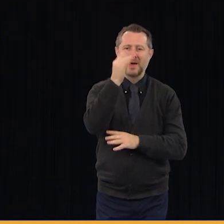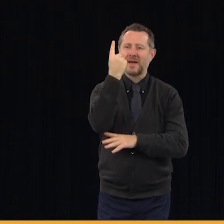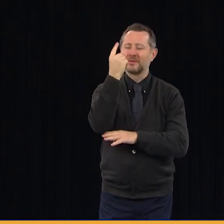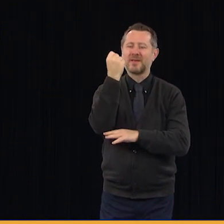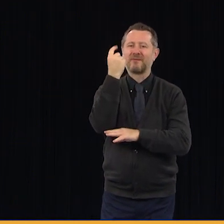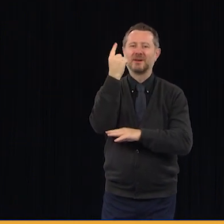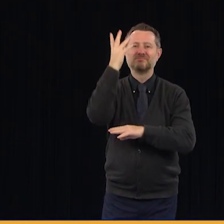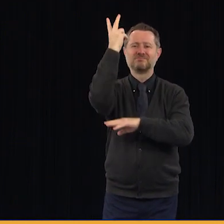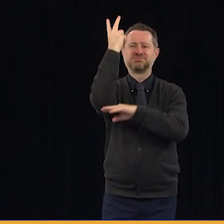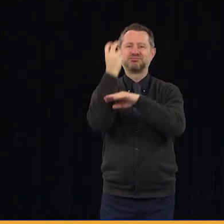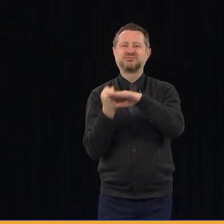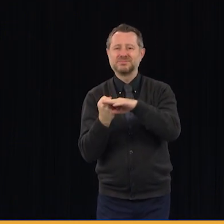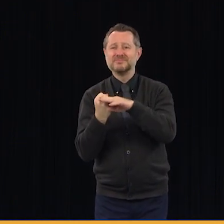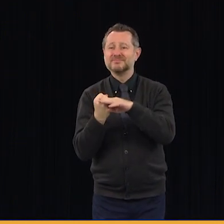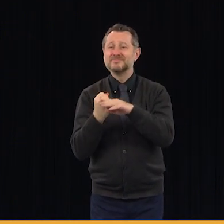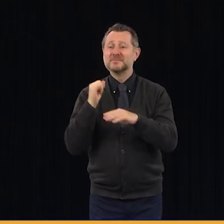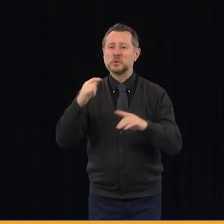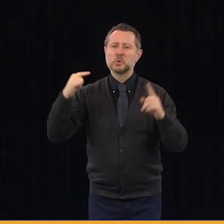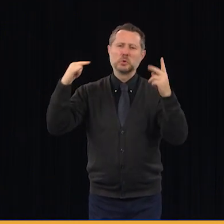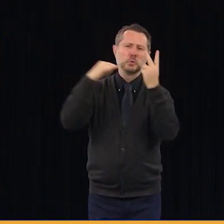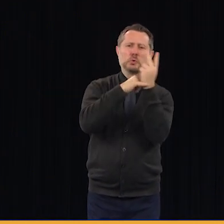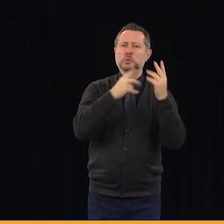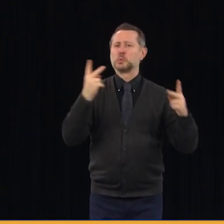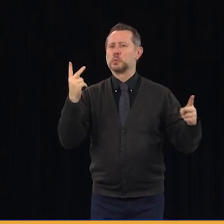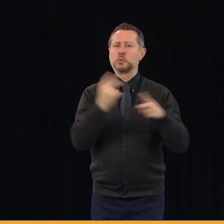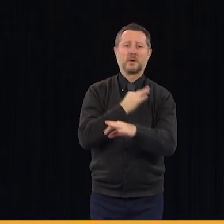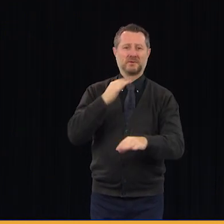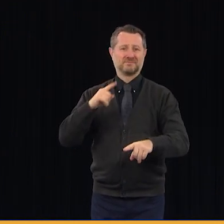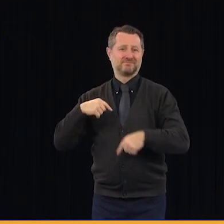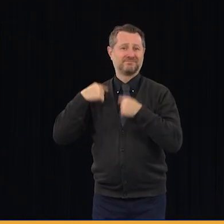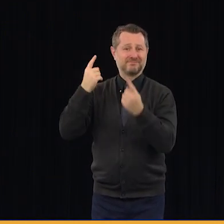day in New York for a generation.